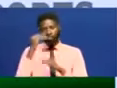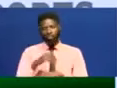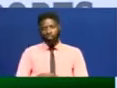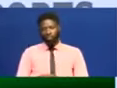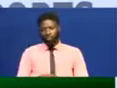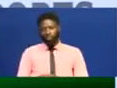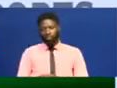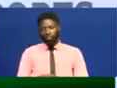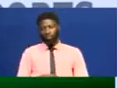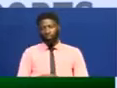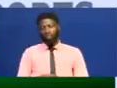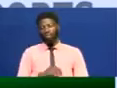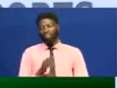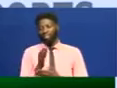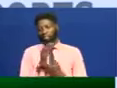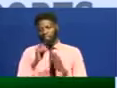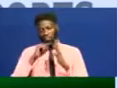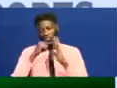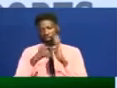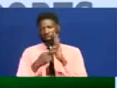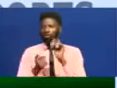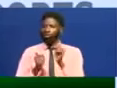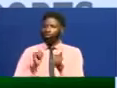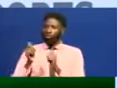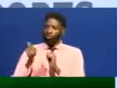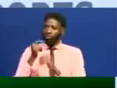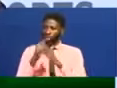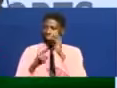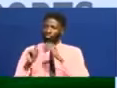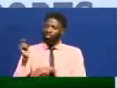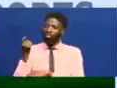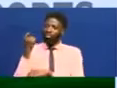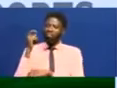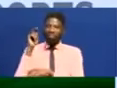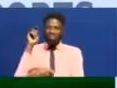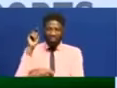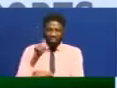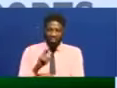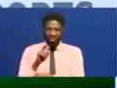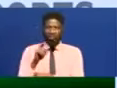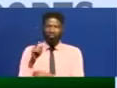Kwanza Manifesto for sports was that Kenya must attract